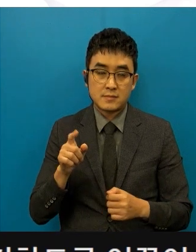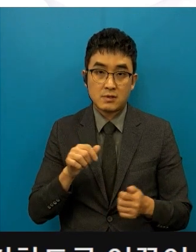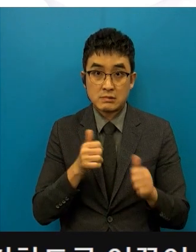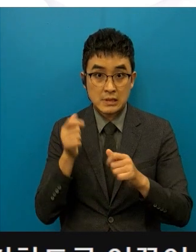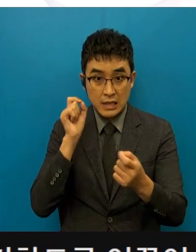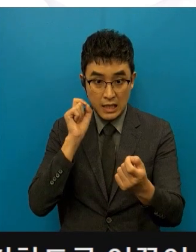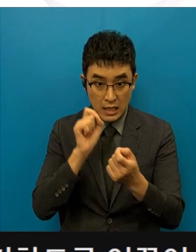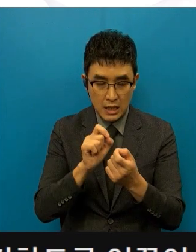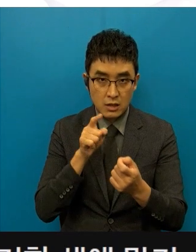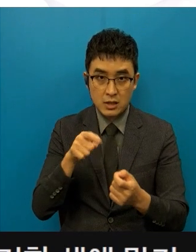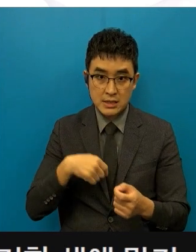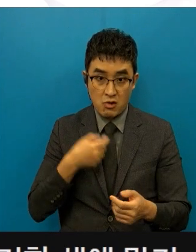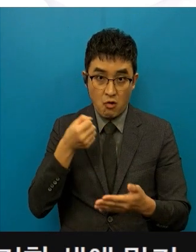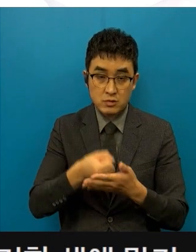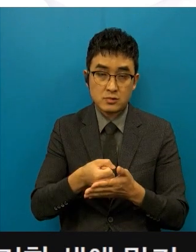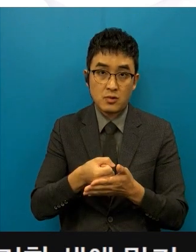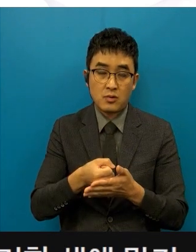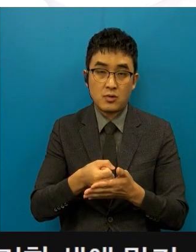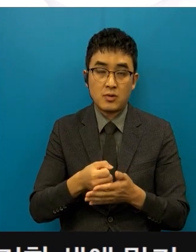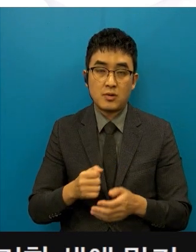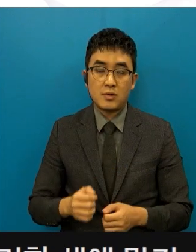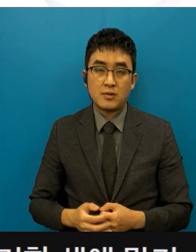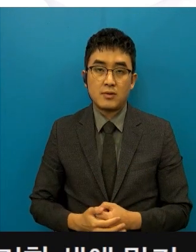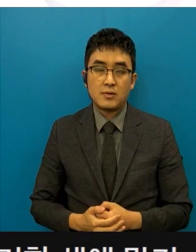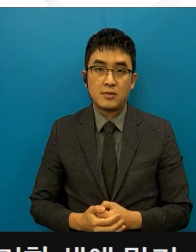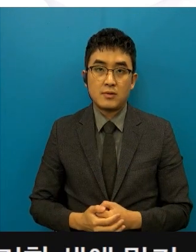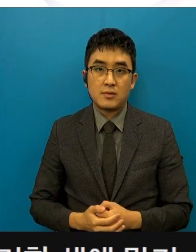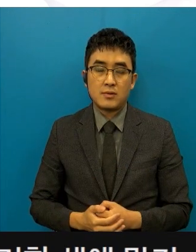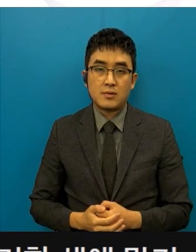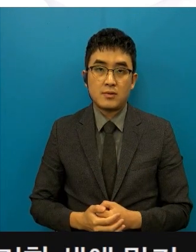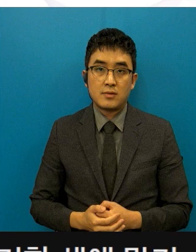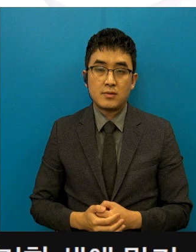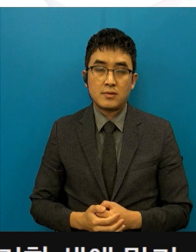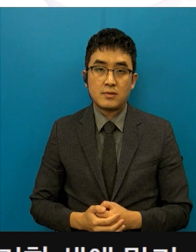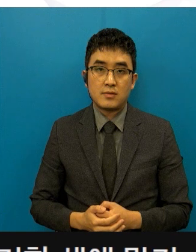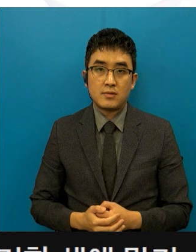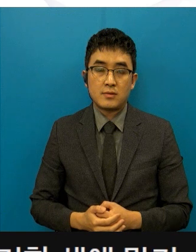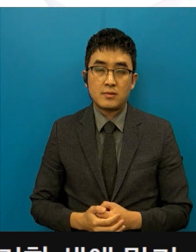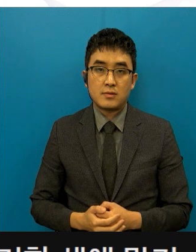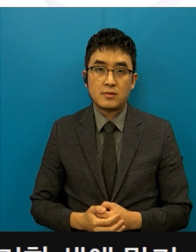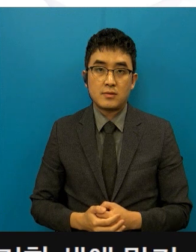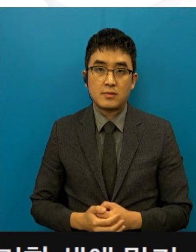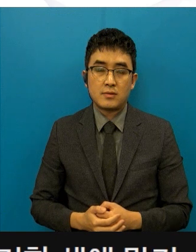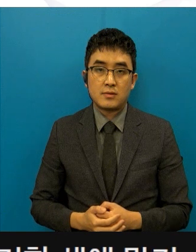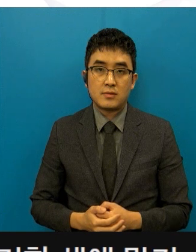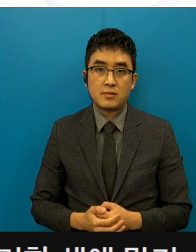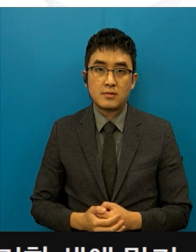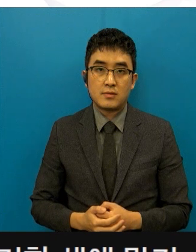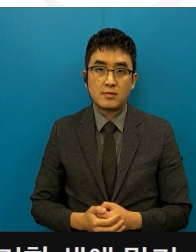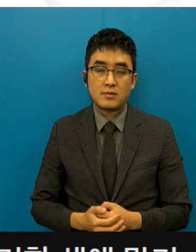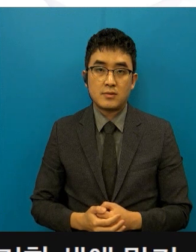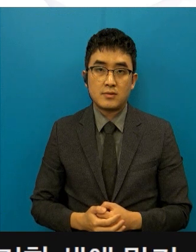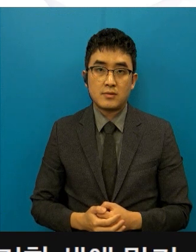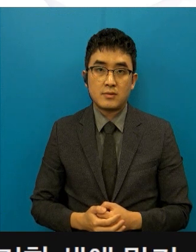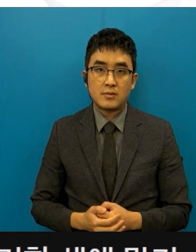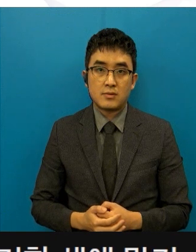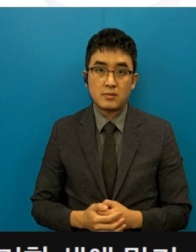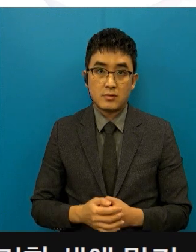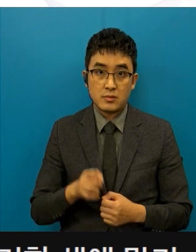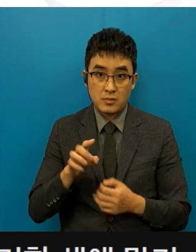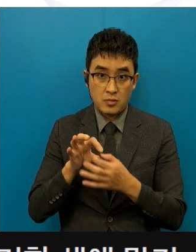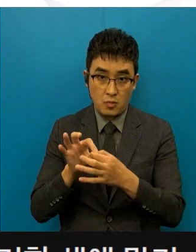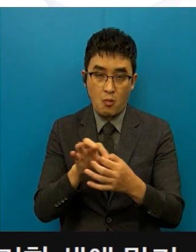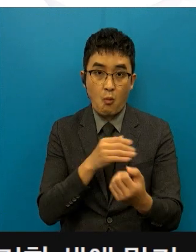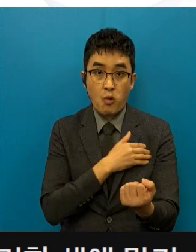restriction of the legislation to patients at the dying process rather than those in